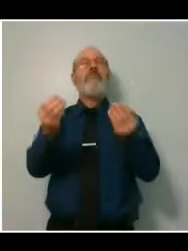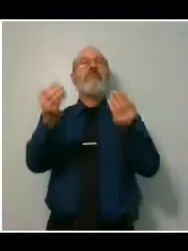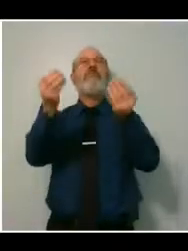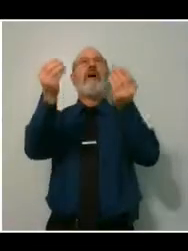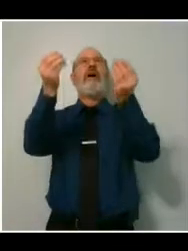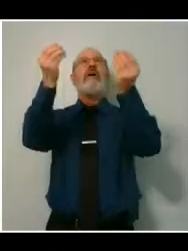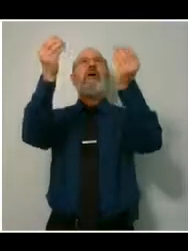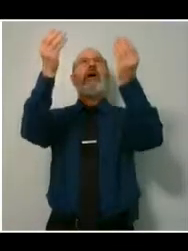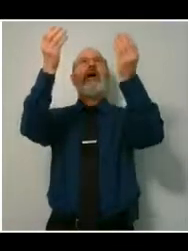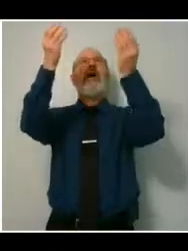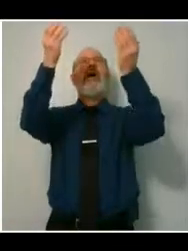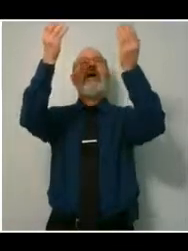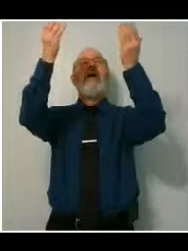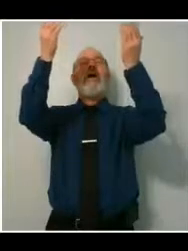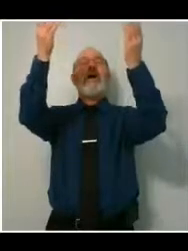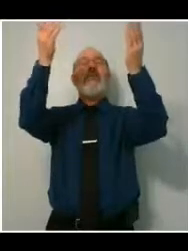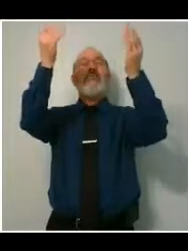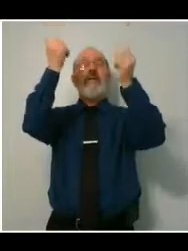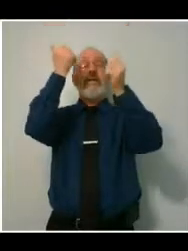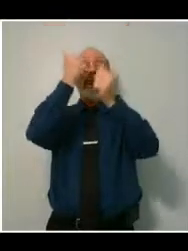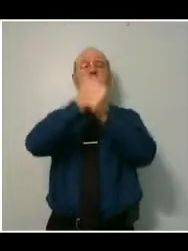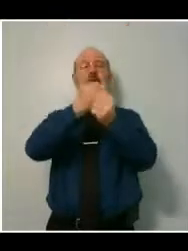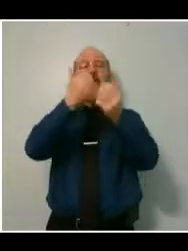not carry